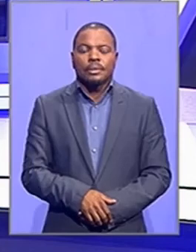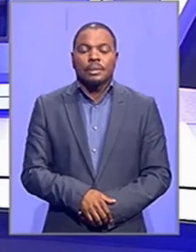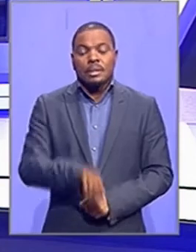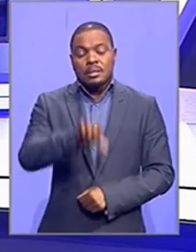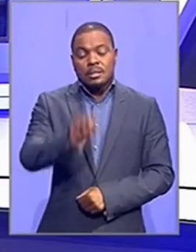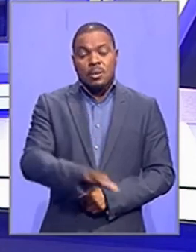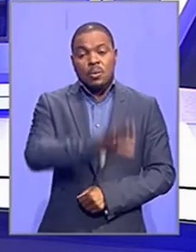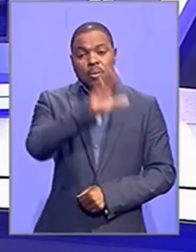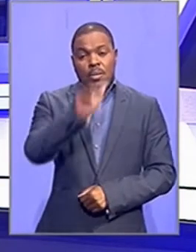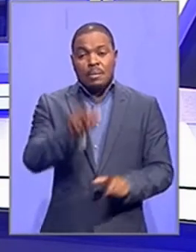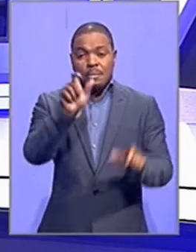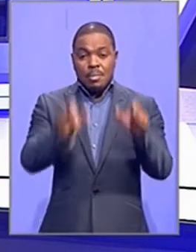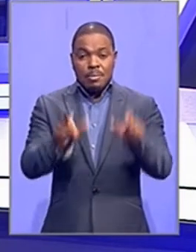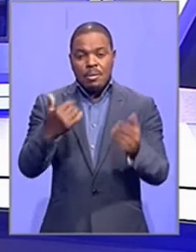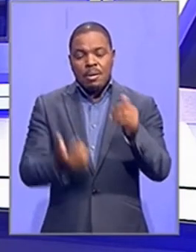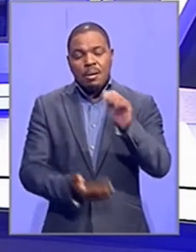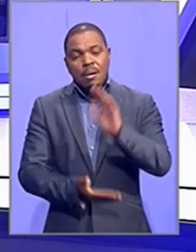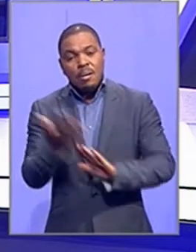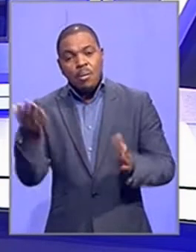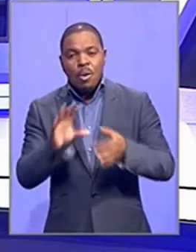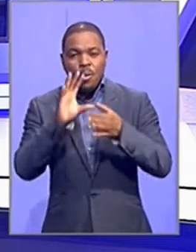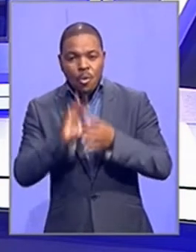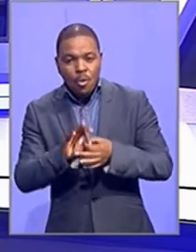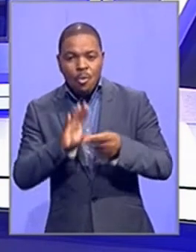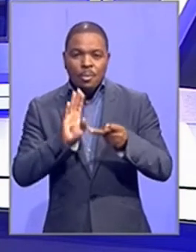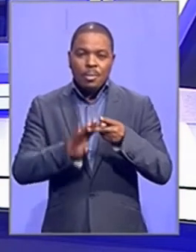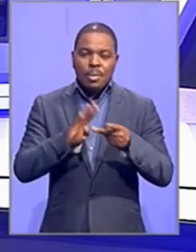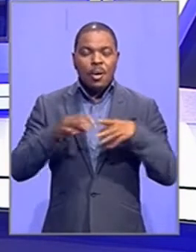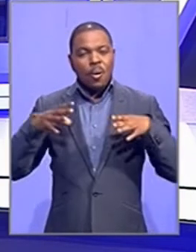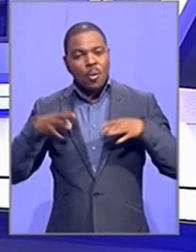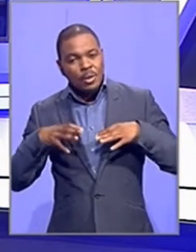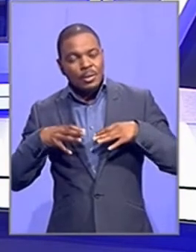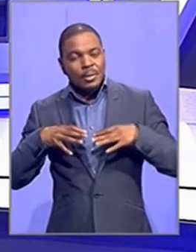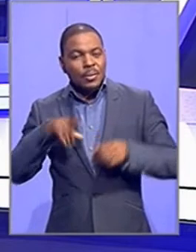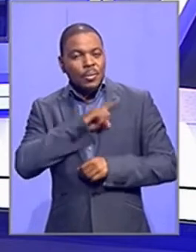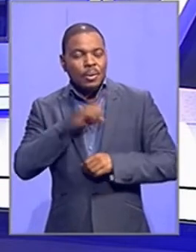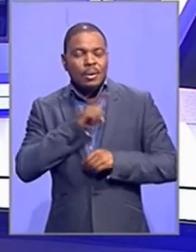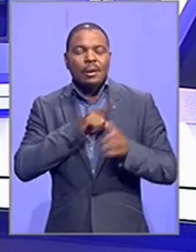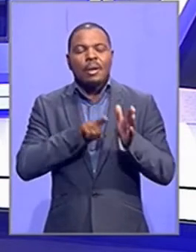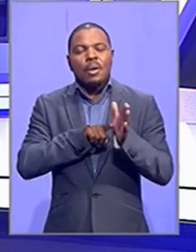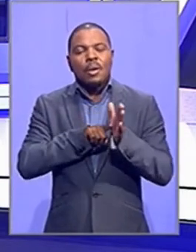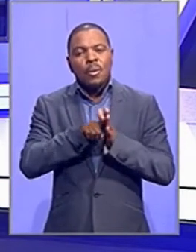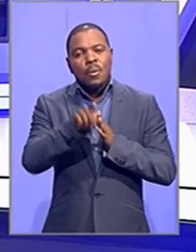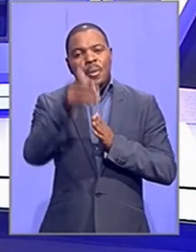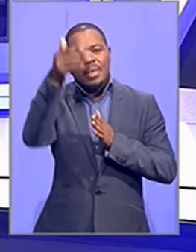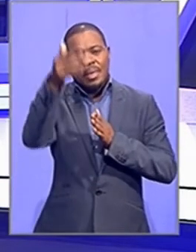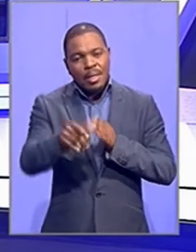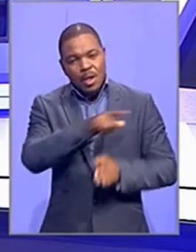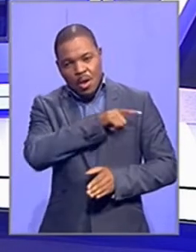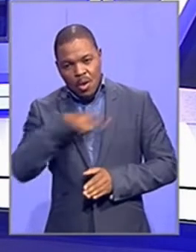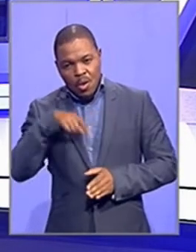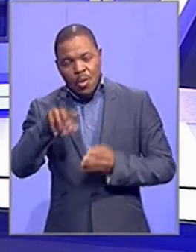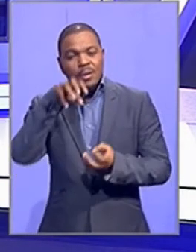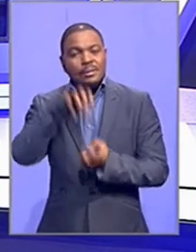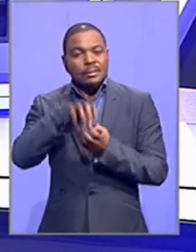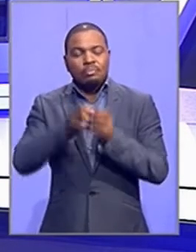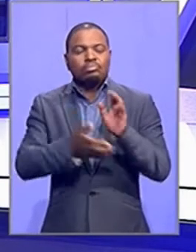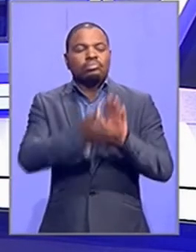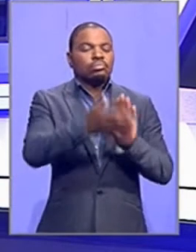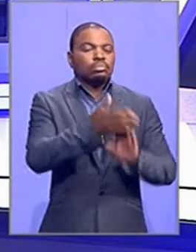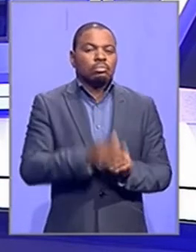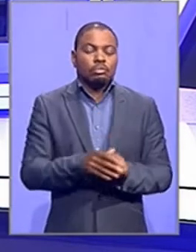Ma-Afrika Borwa a tswelela go ya kwa malapeng a bona le kwa mafelong a khunologo go itumelela malatsi a bokhutlho jo boleele jwa beke ya paseka.